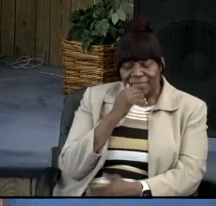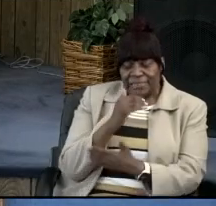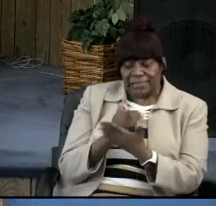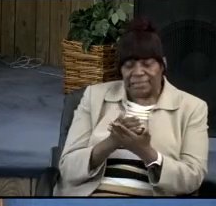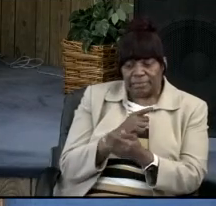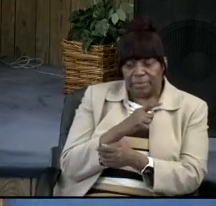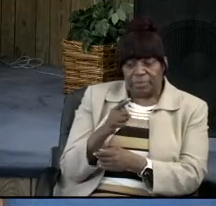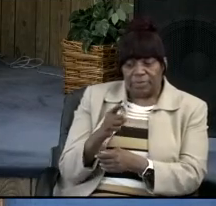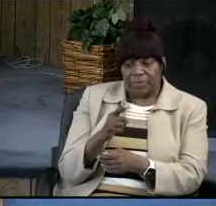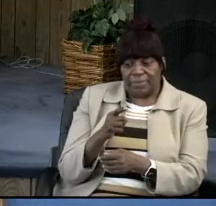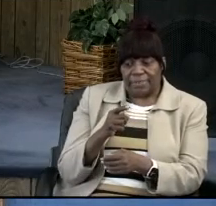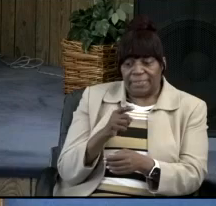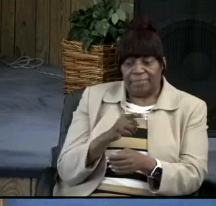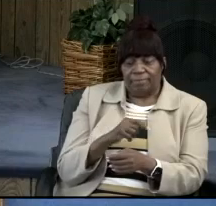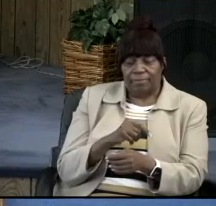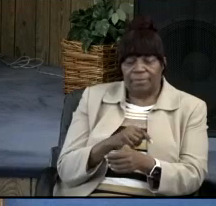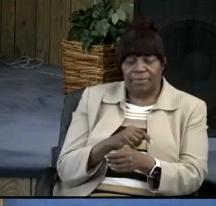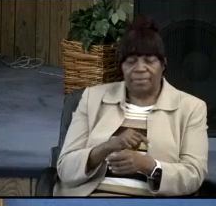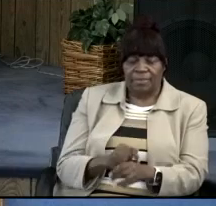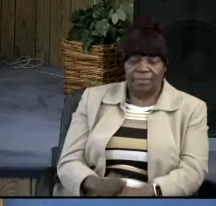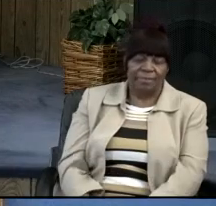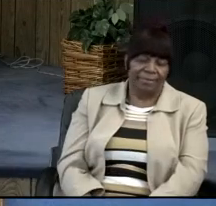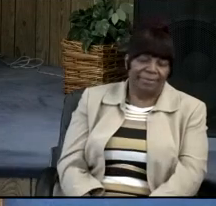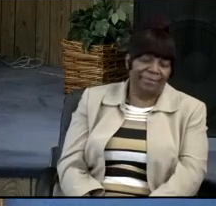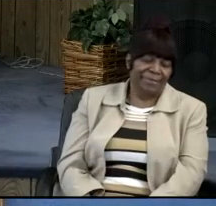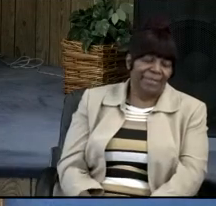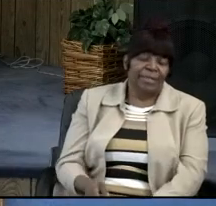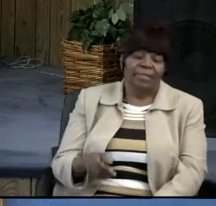Some of y'all will let the devil pastor if you can get a cut.